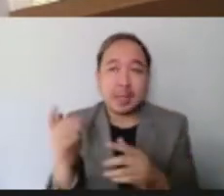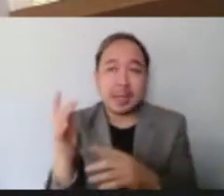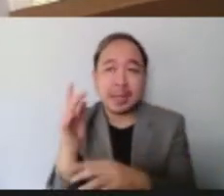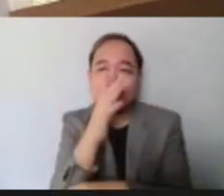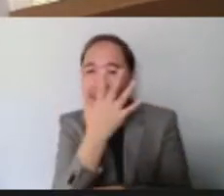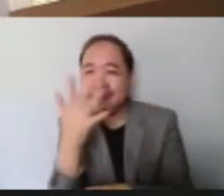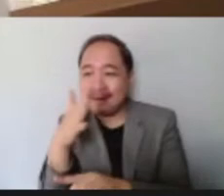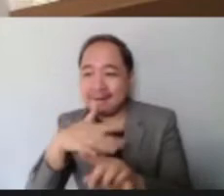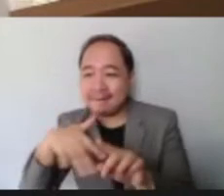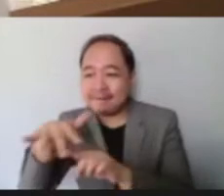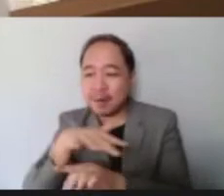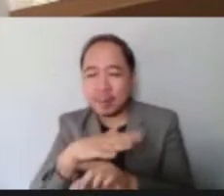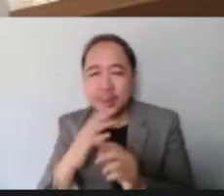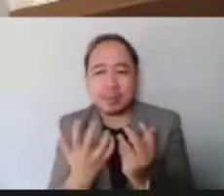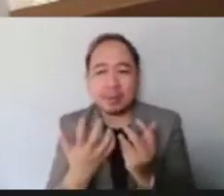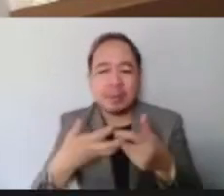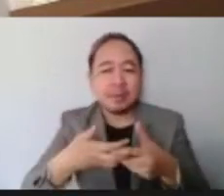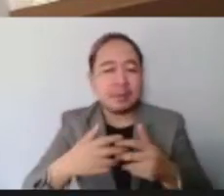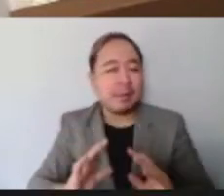foreign